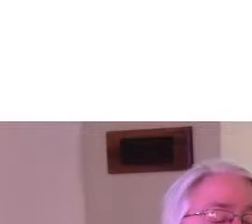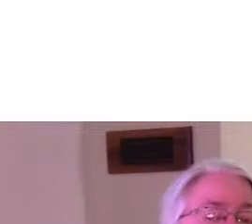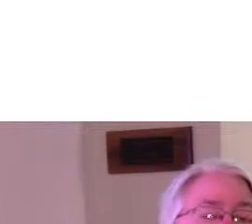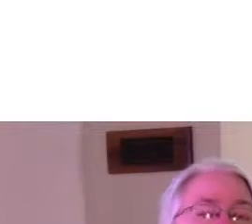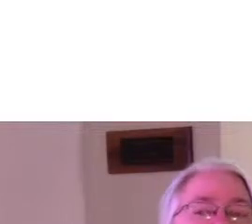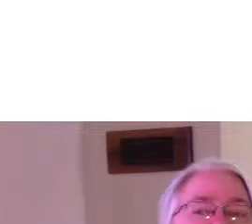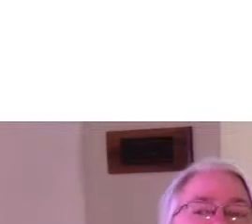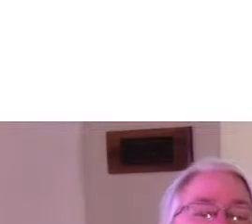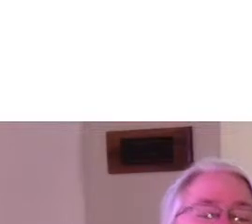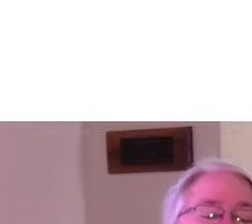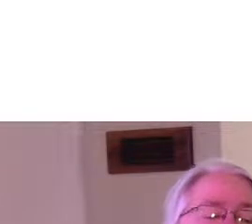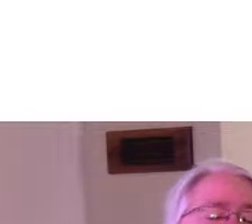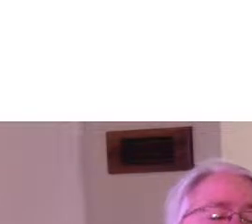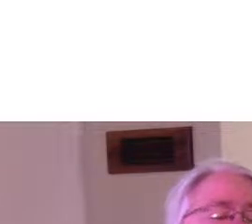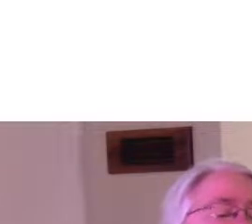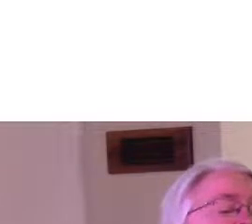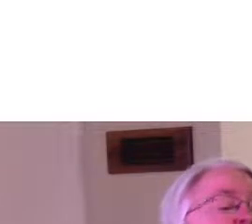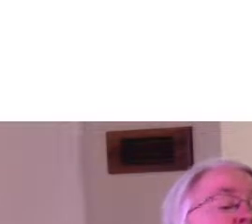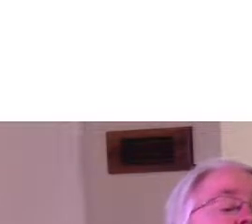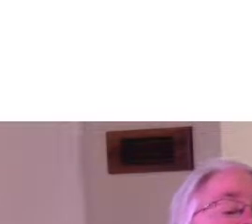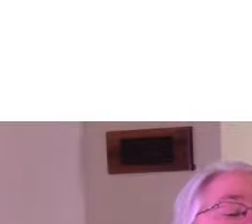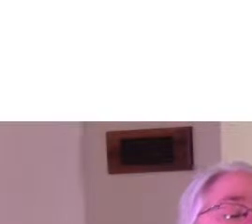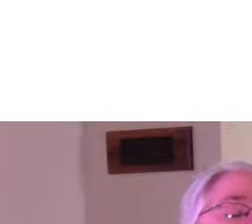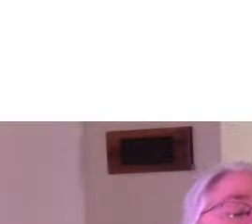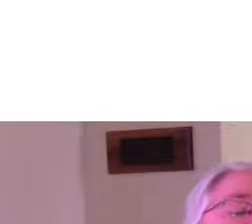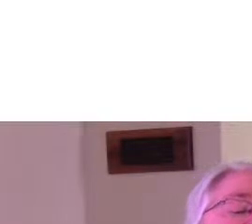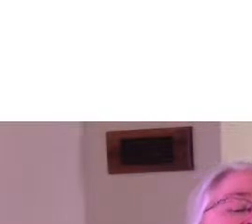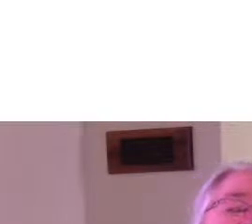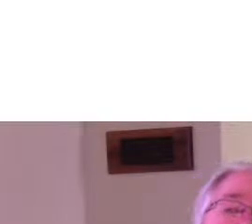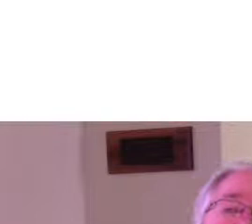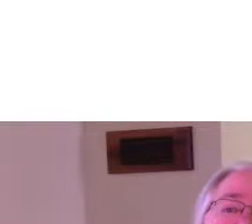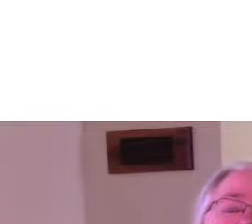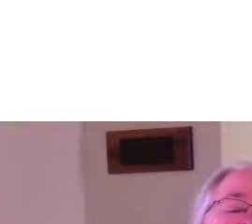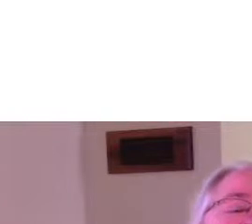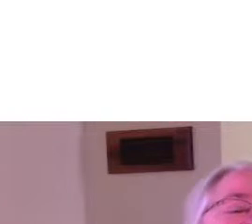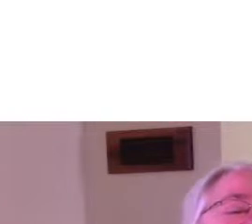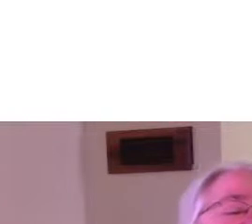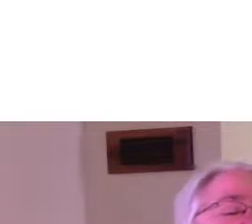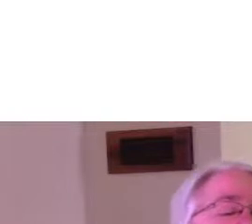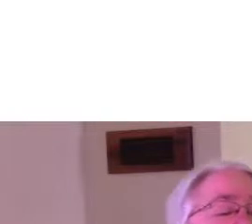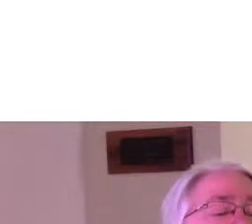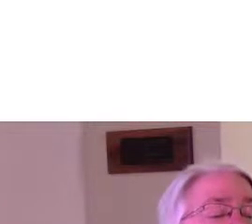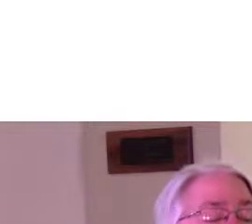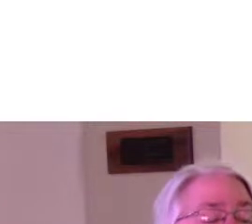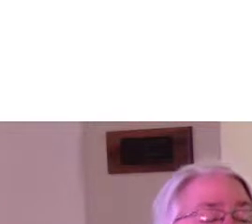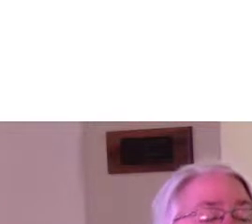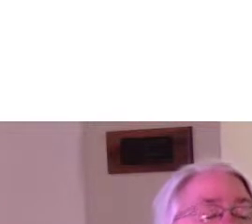to our heart. I seek the freedom